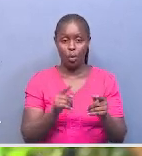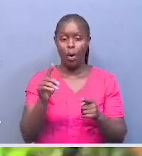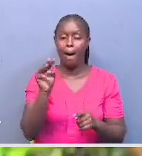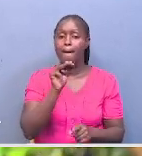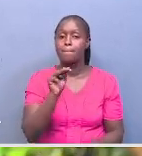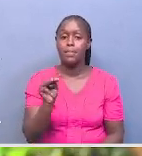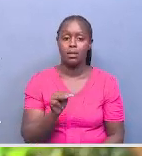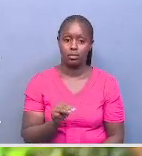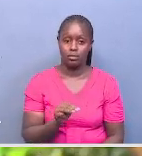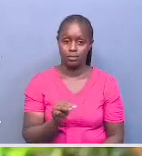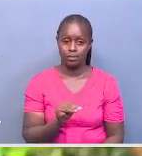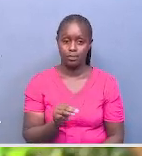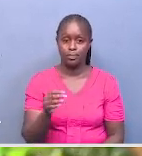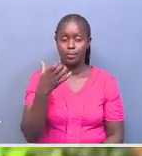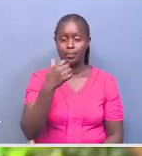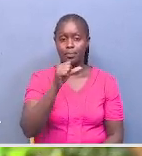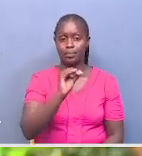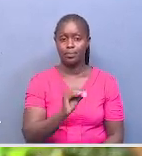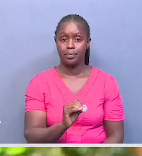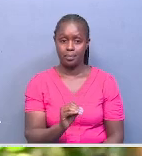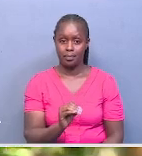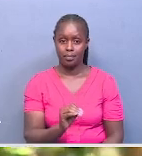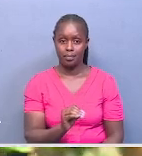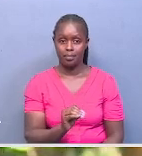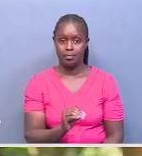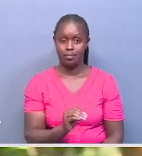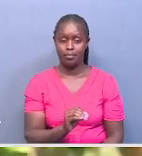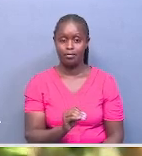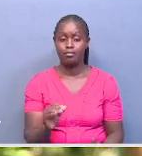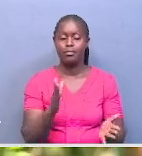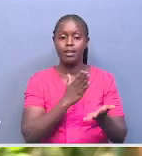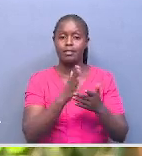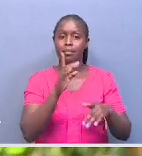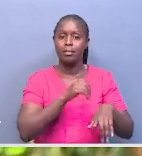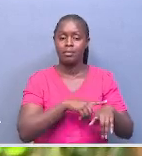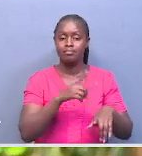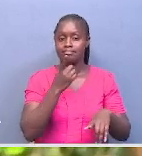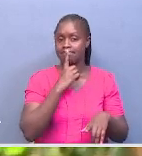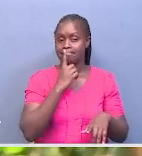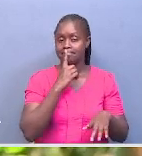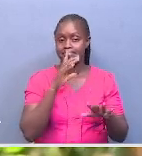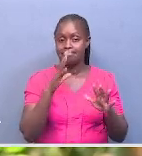million. So at one point I told them